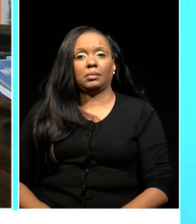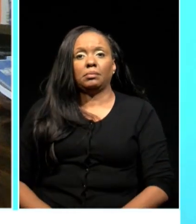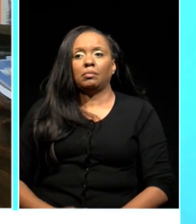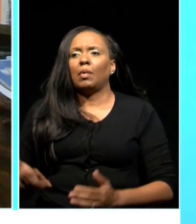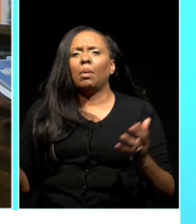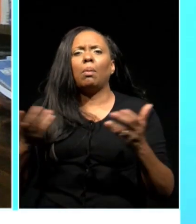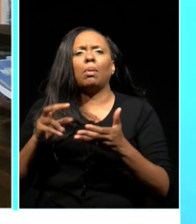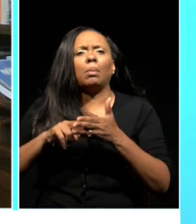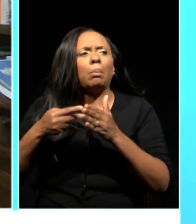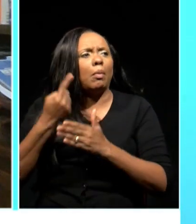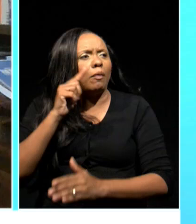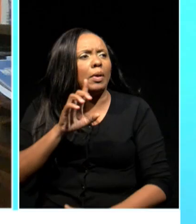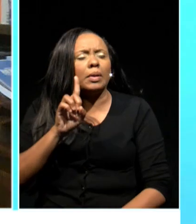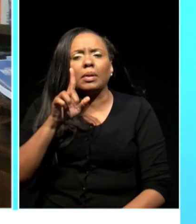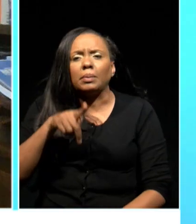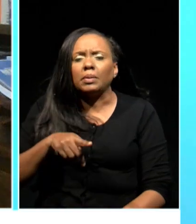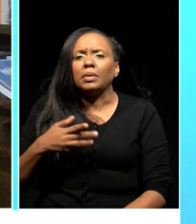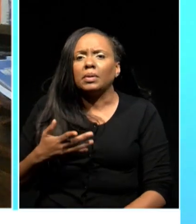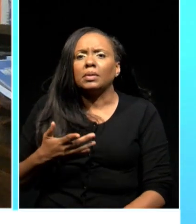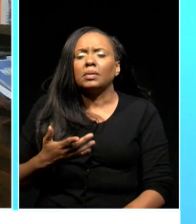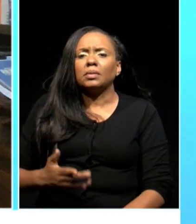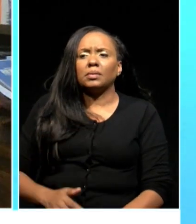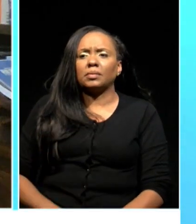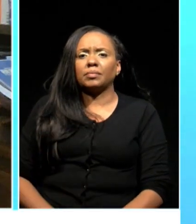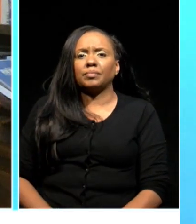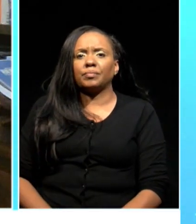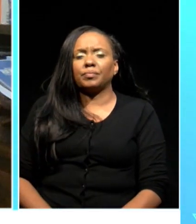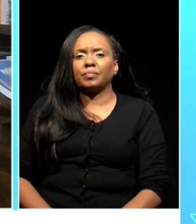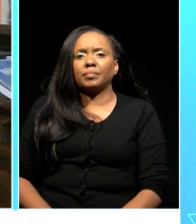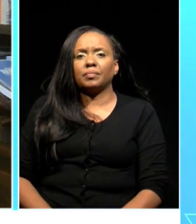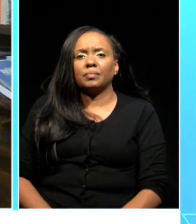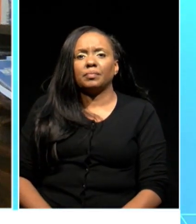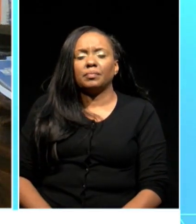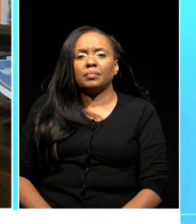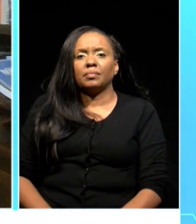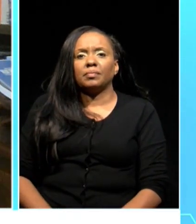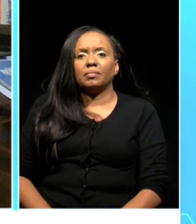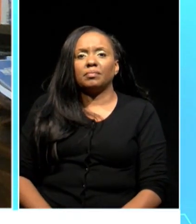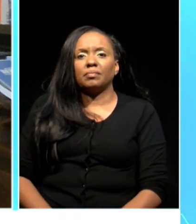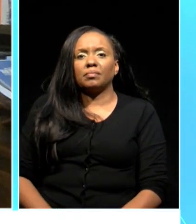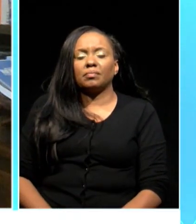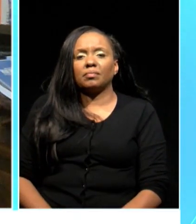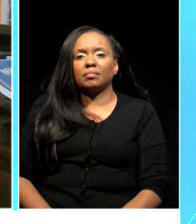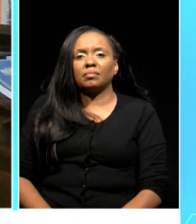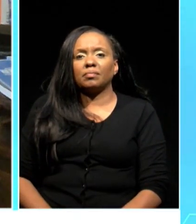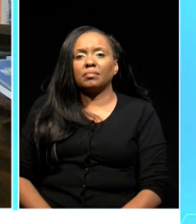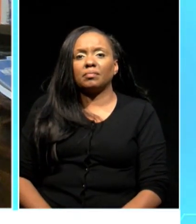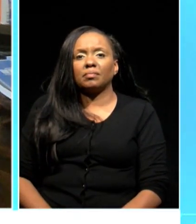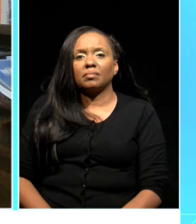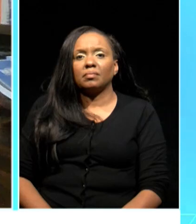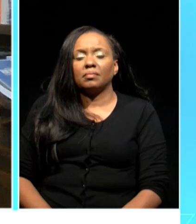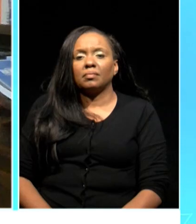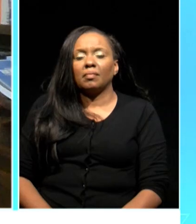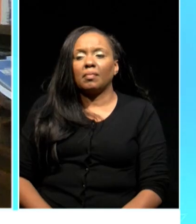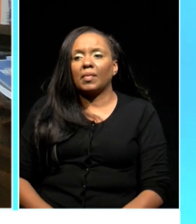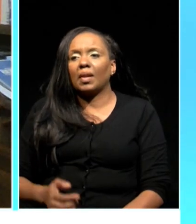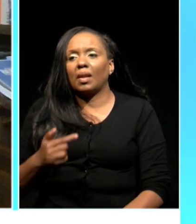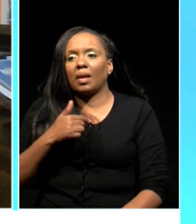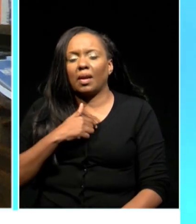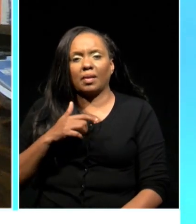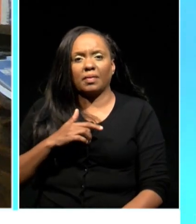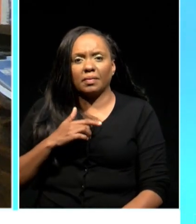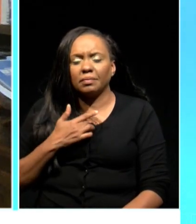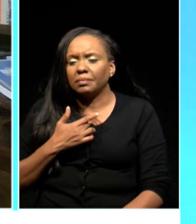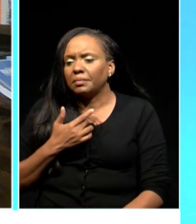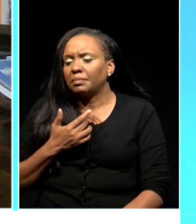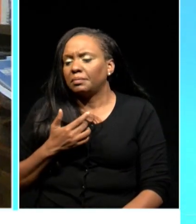for the Democratic Labour Party. Because I think if nothing else, this says is that this defeat of the Democratic Labour Party needs to